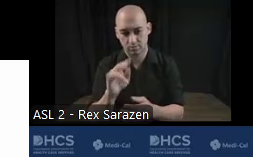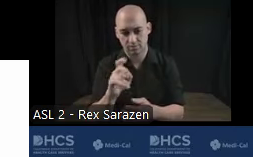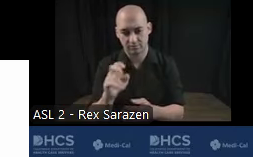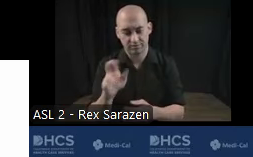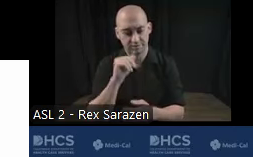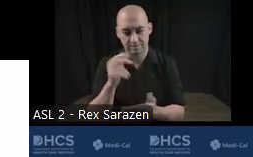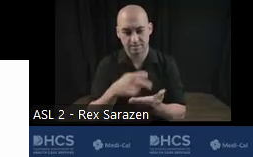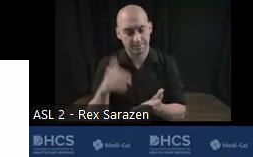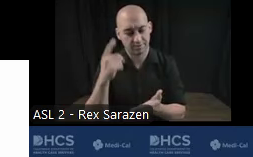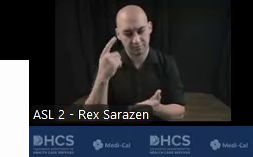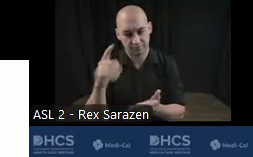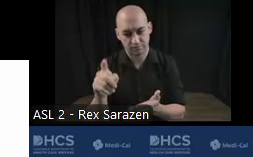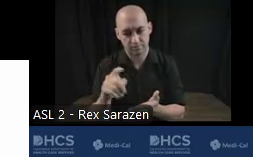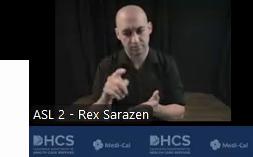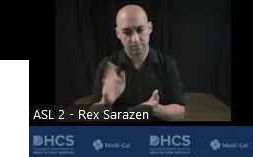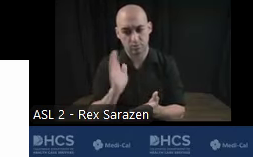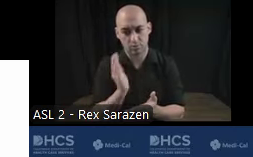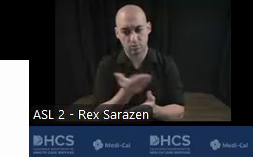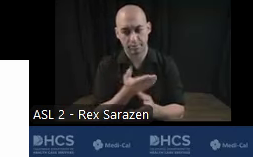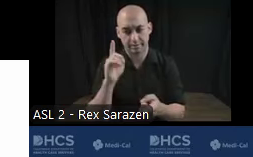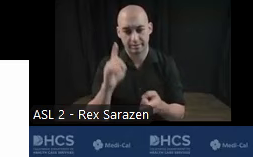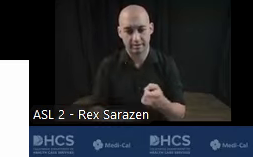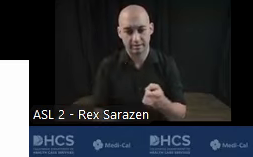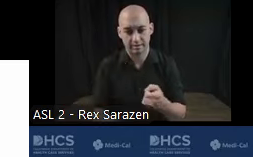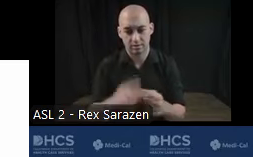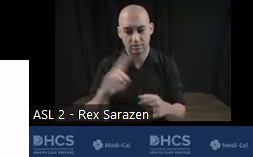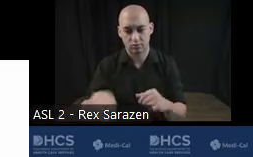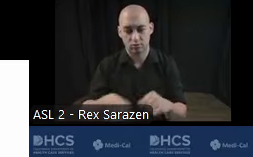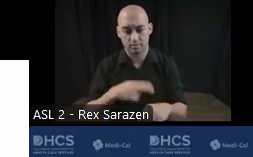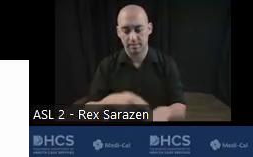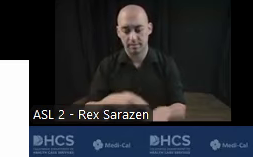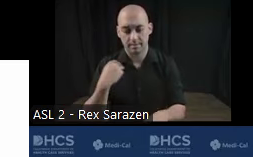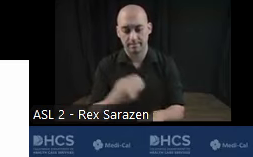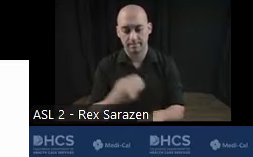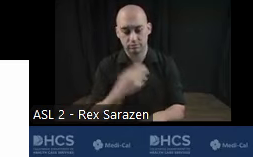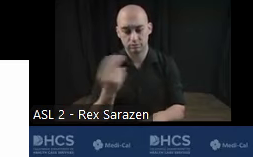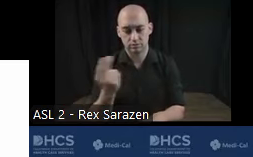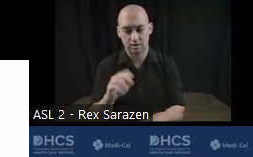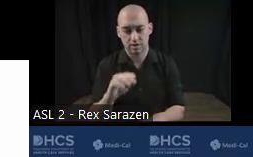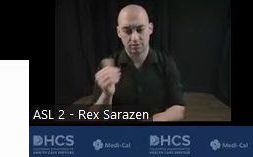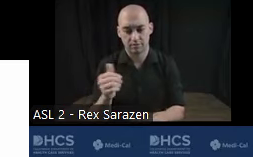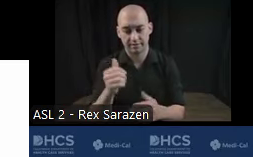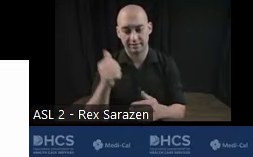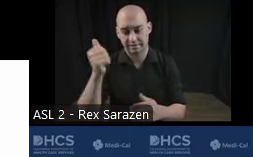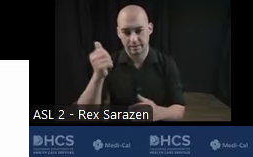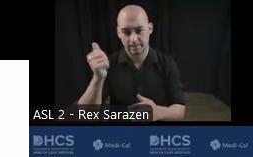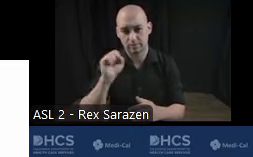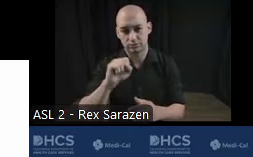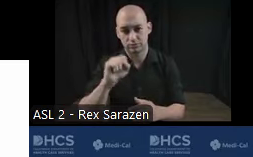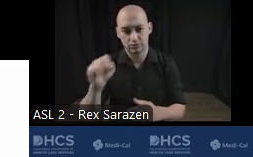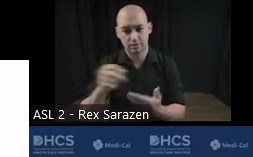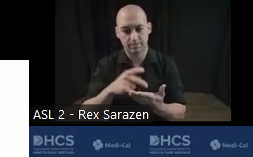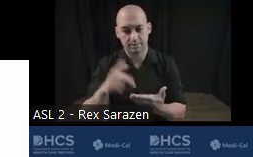board. So we cannot, usually members are using other income like Social Security to pay for that room and